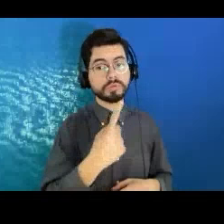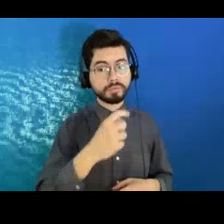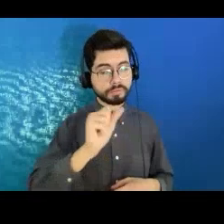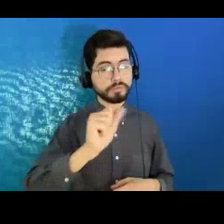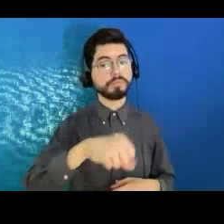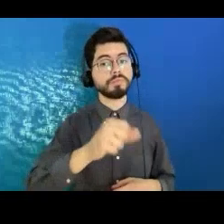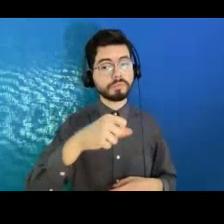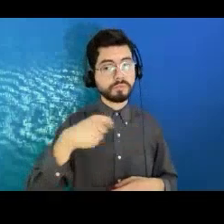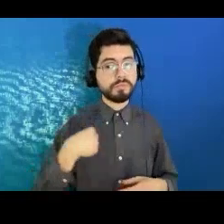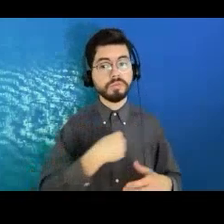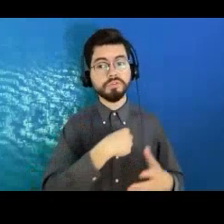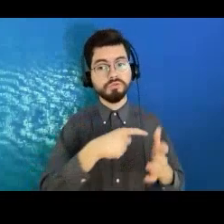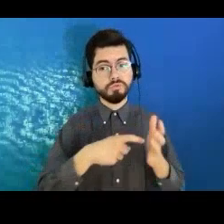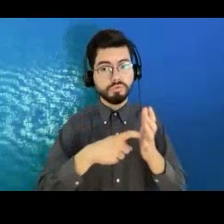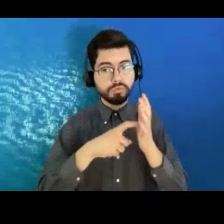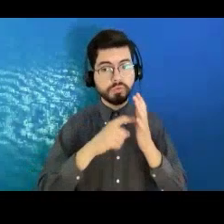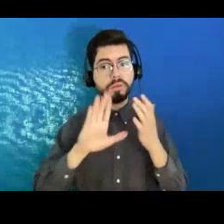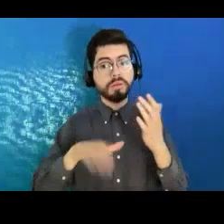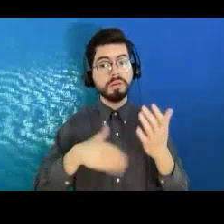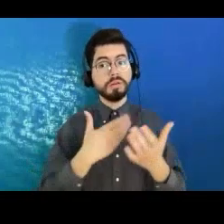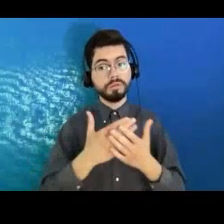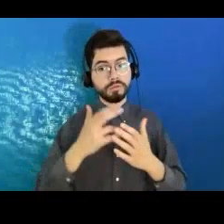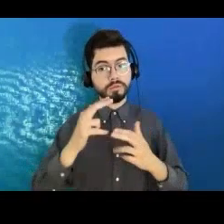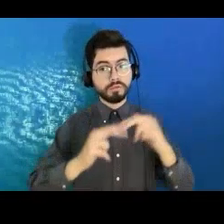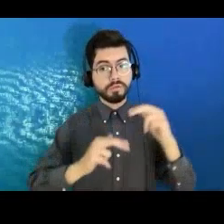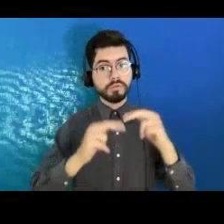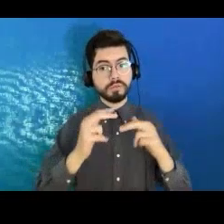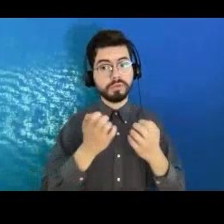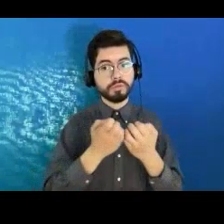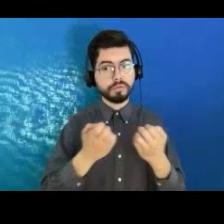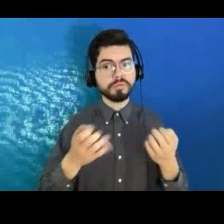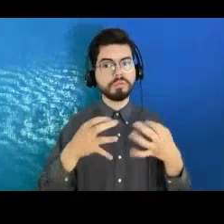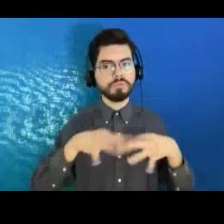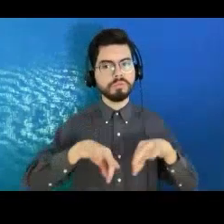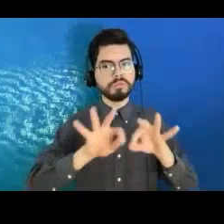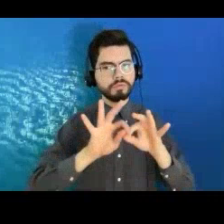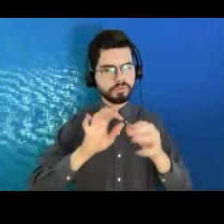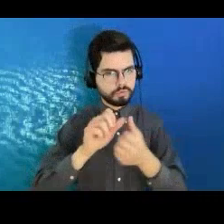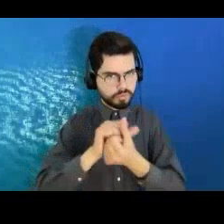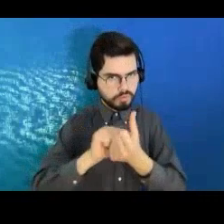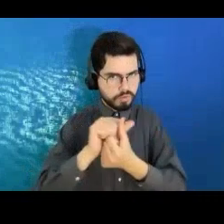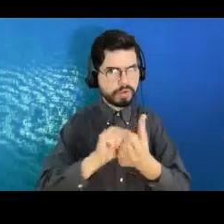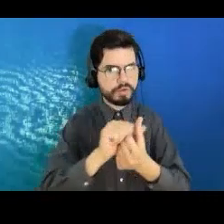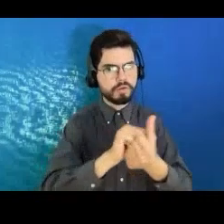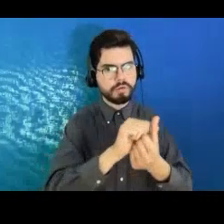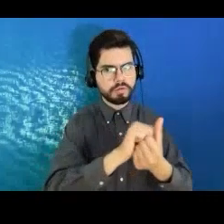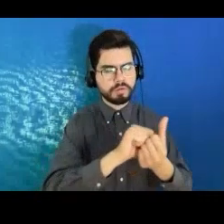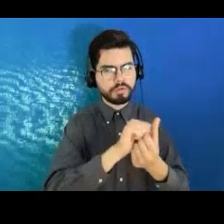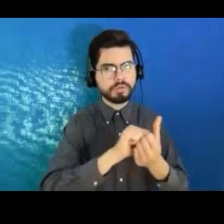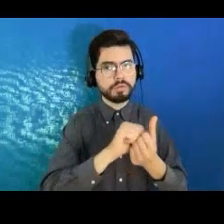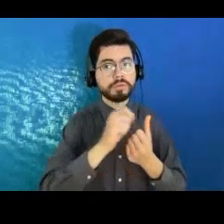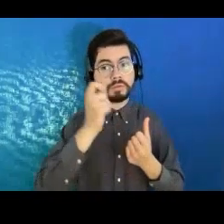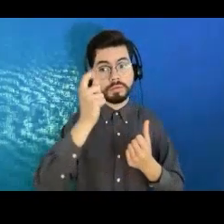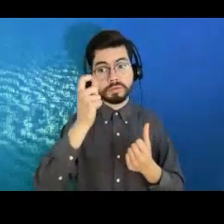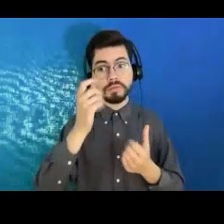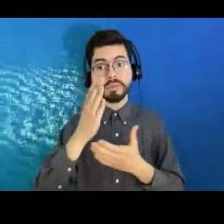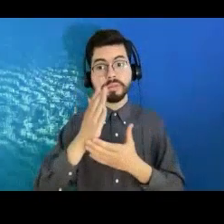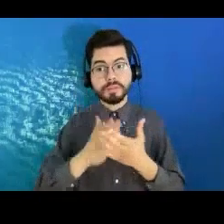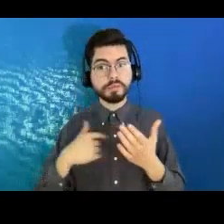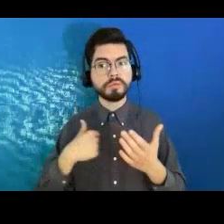require all construction equipment to be washed, and We have mitigation measures that we write into